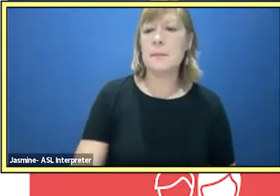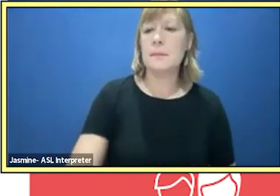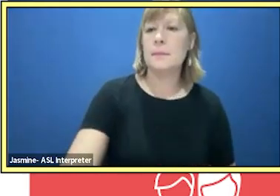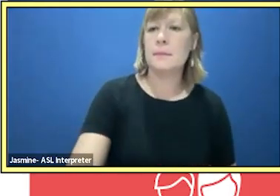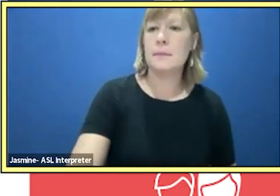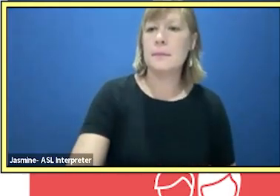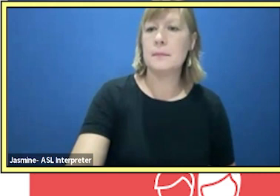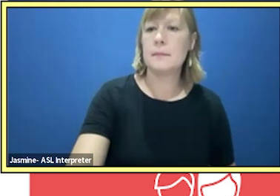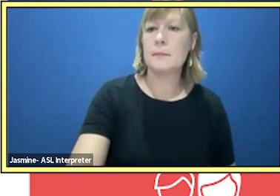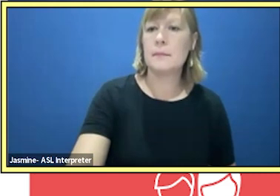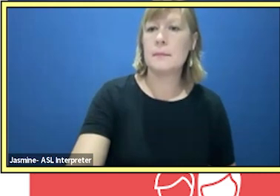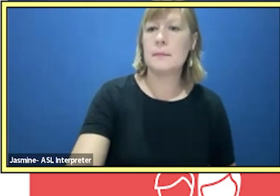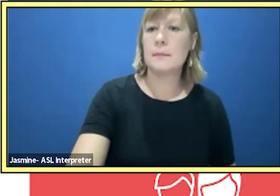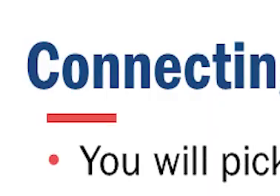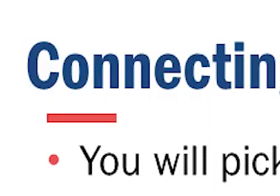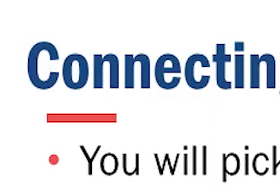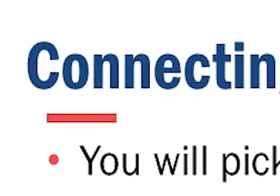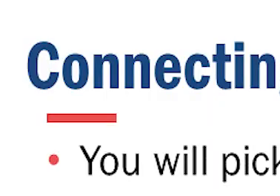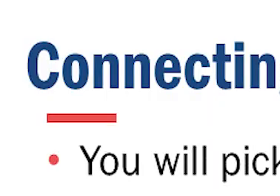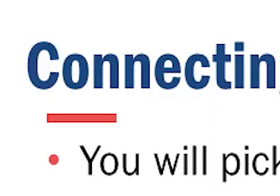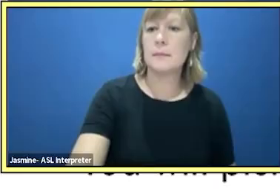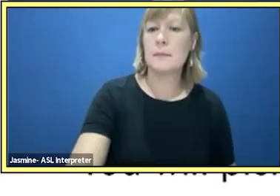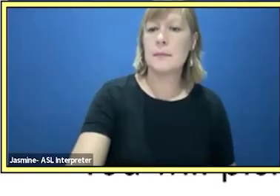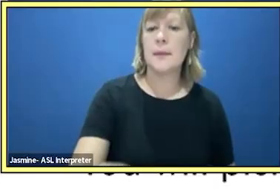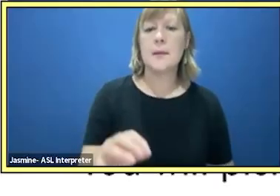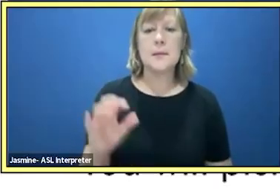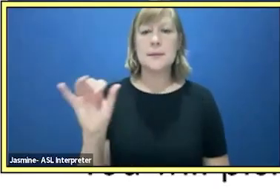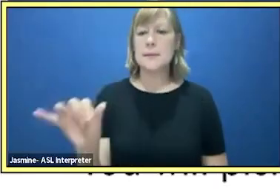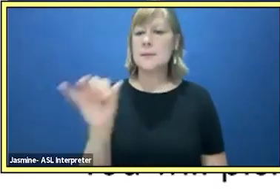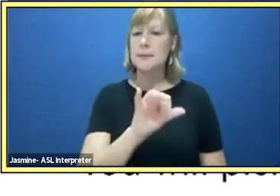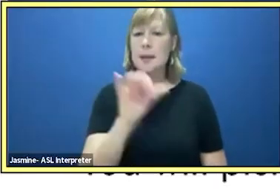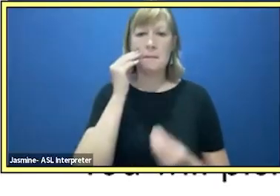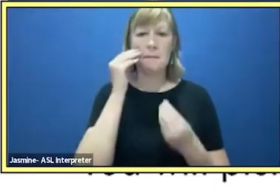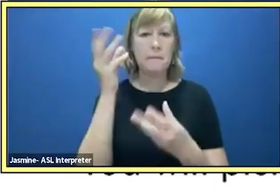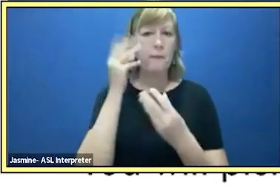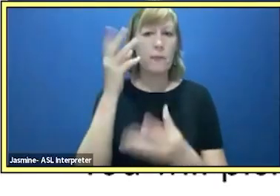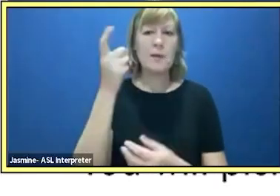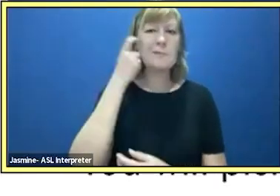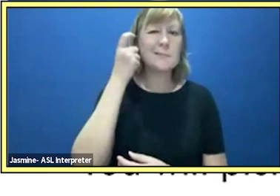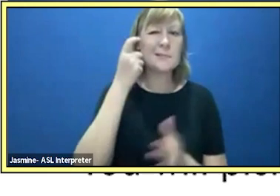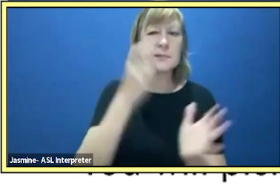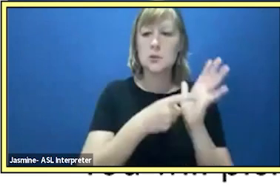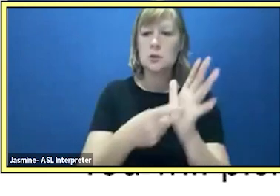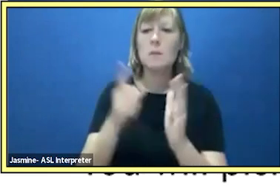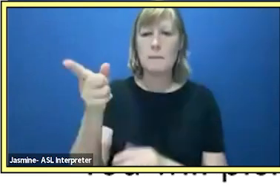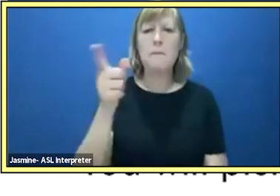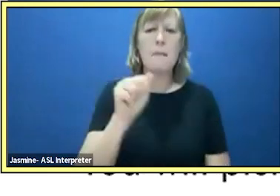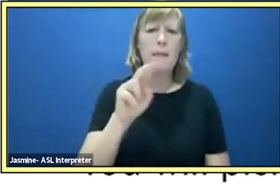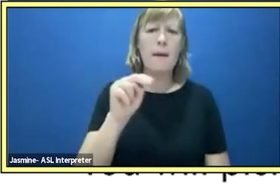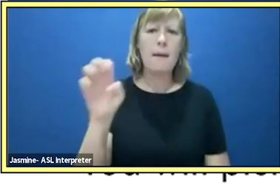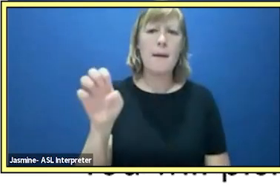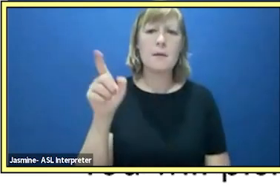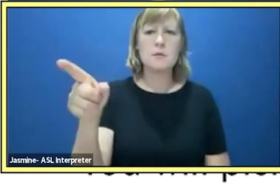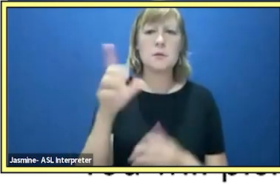All right, you can go to the next slide. This is basically the same information that we just shared, but as